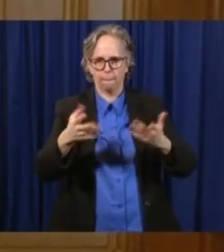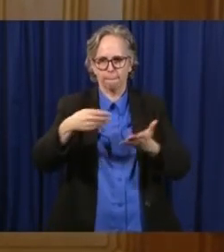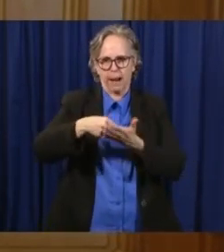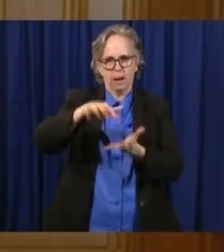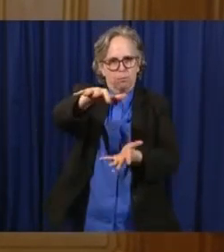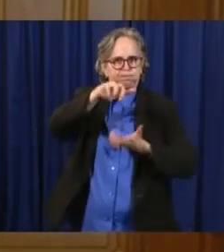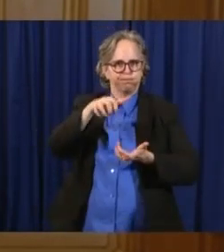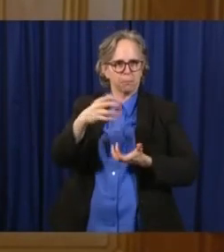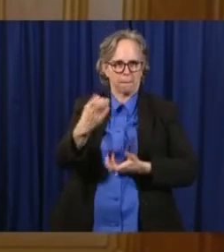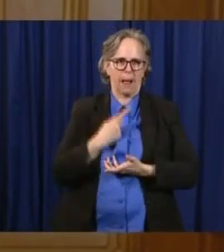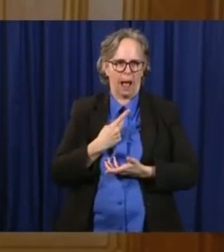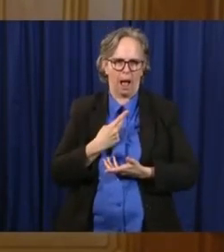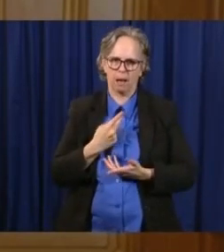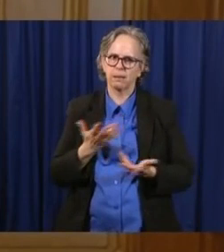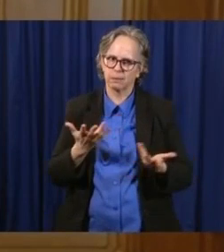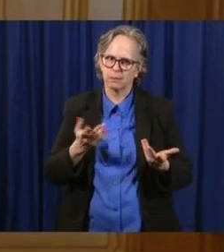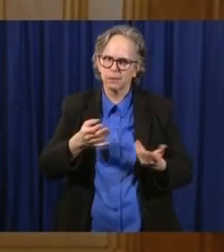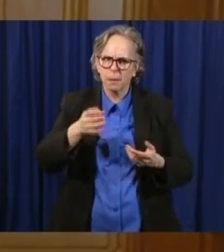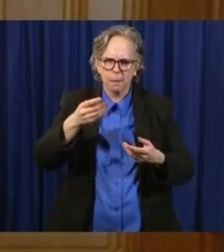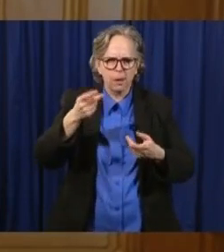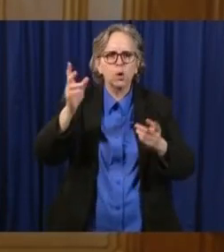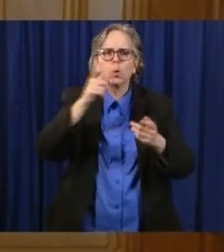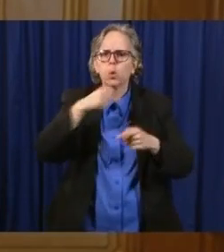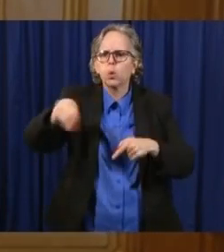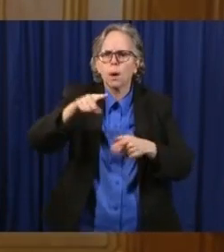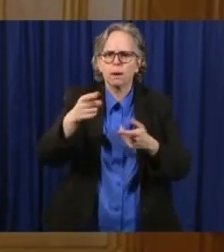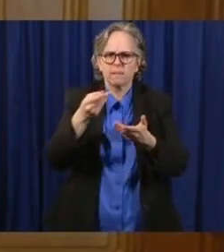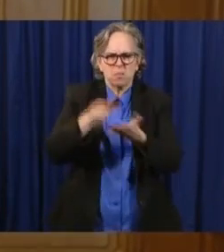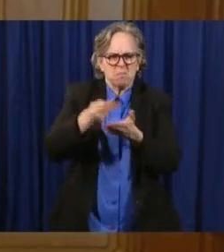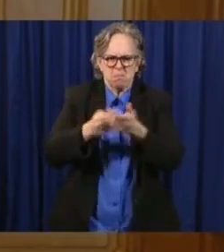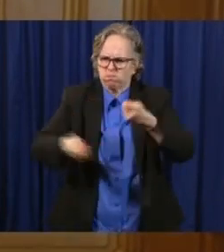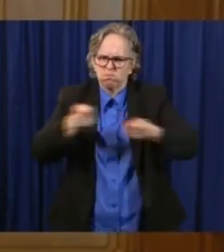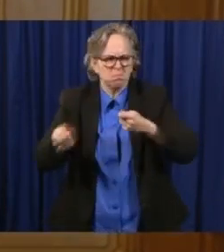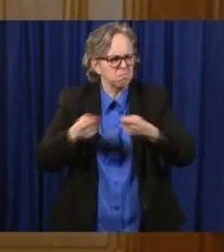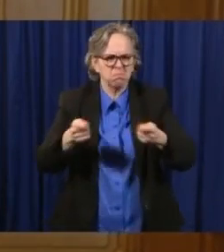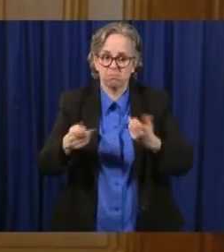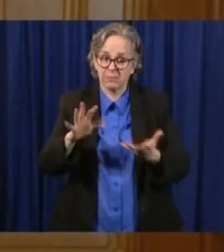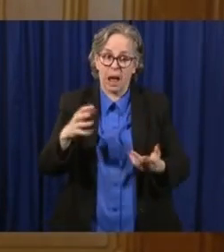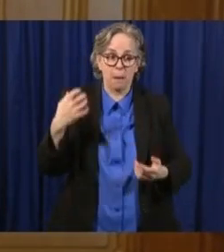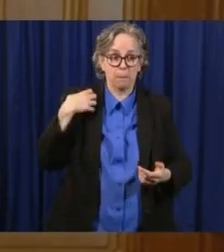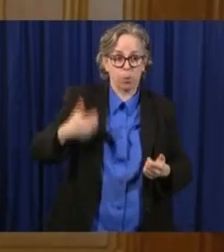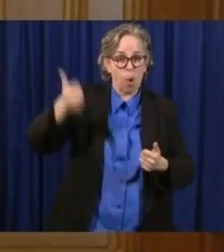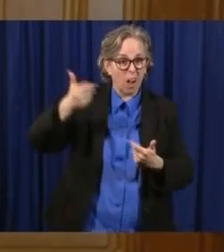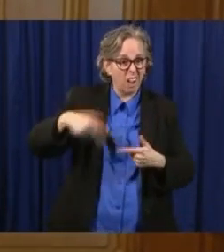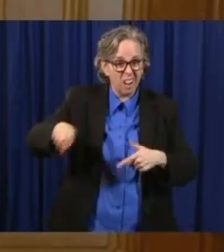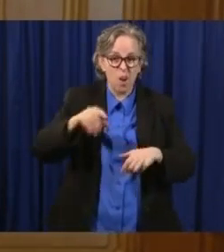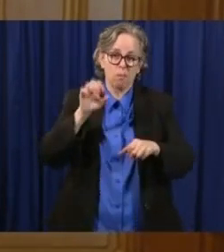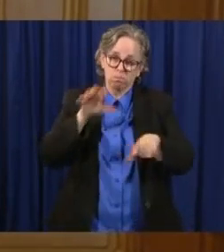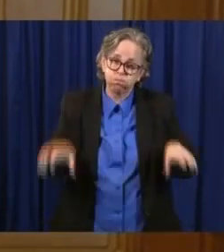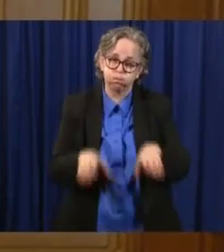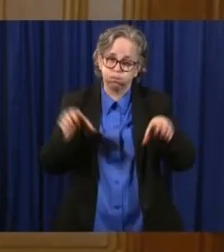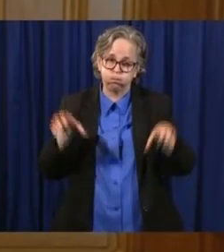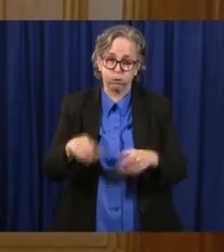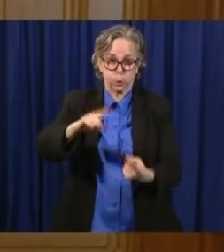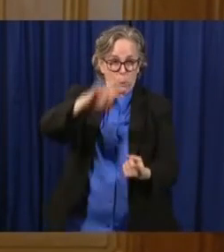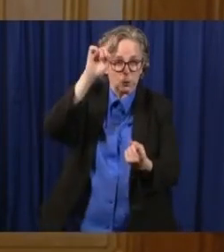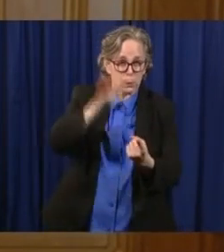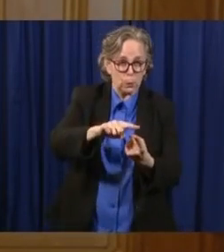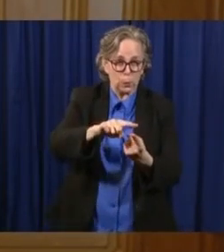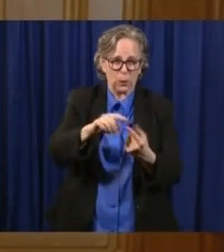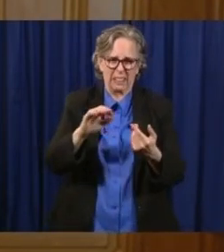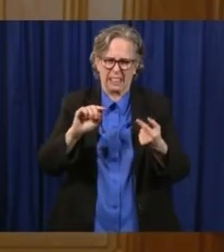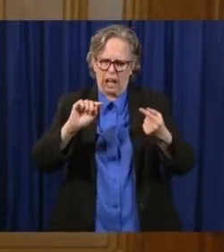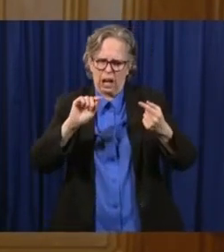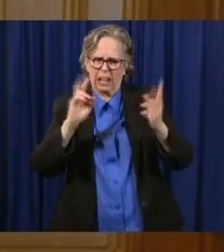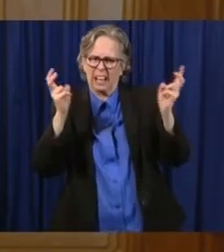management. It's also due to employers who work hard to improve workplace safety and reduce injury claims, and to the employees who